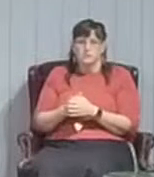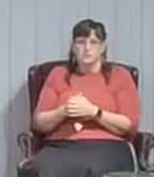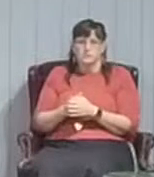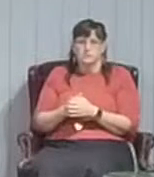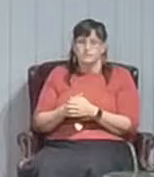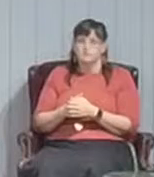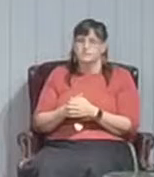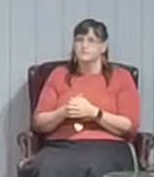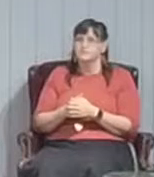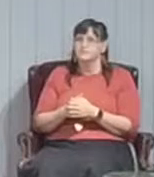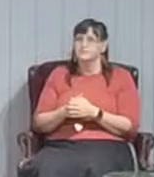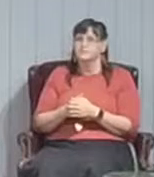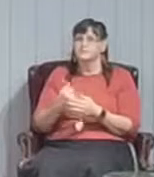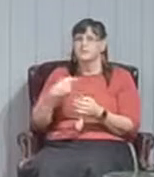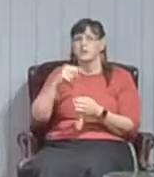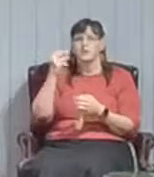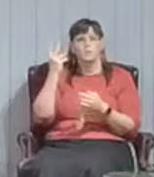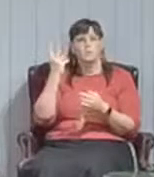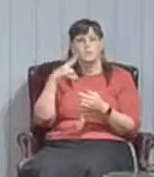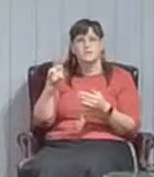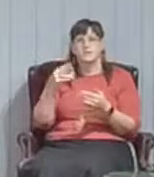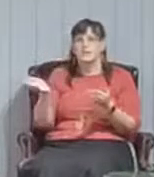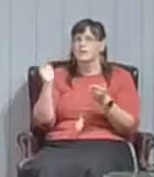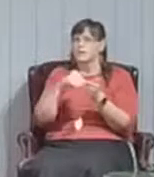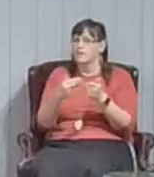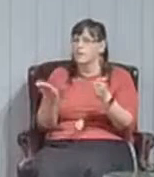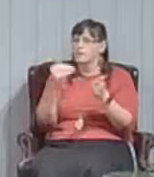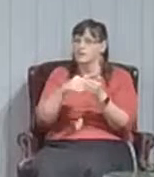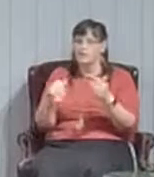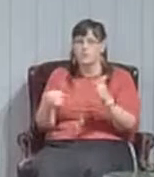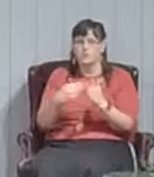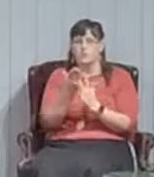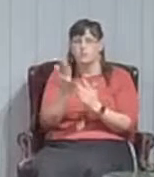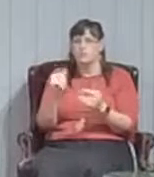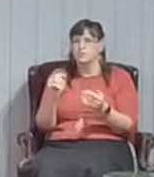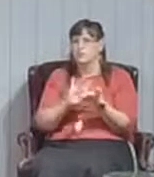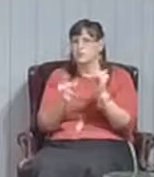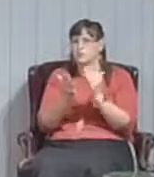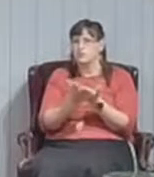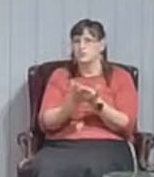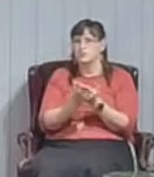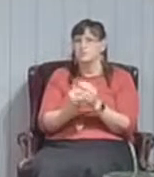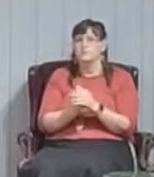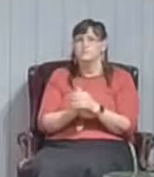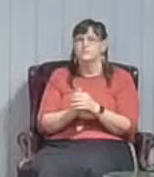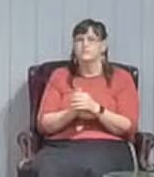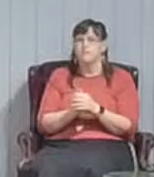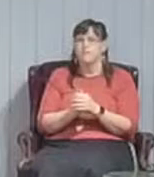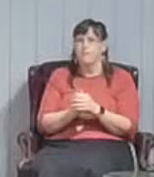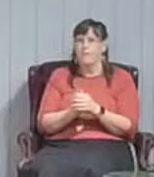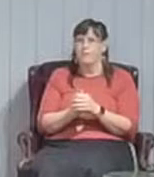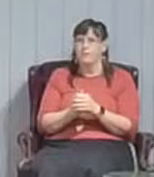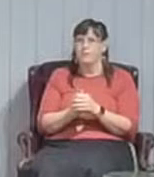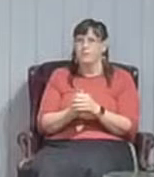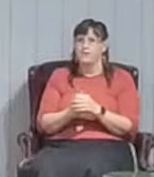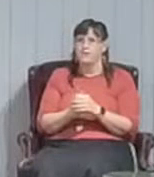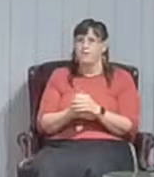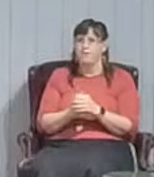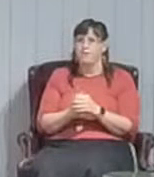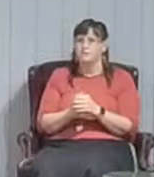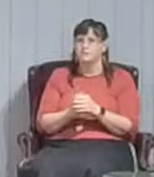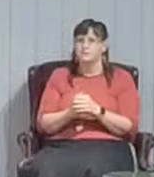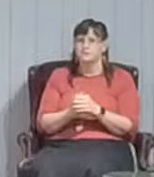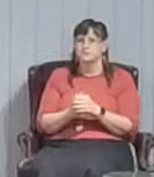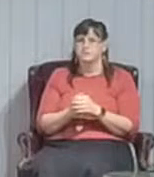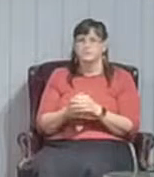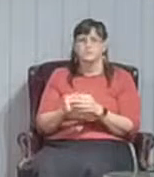most popular, and we see them time and time again throughout the scriptures. They don't always happen in the same order that we find them in Ezra chapter number